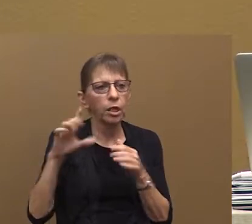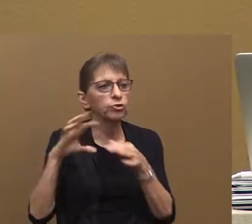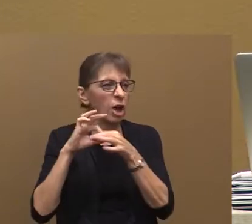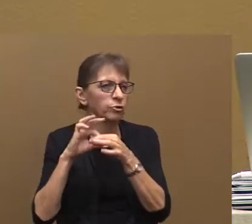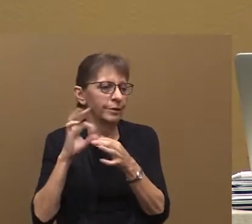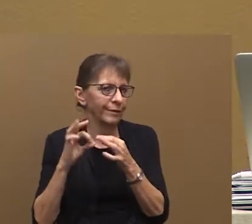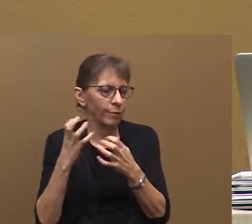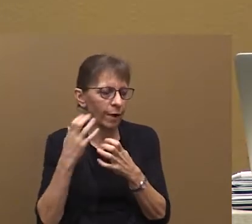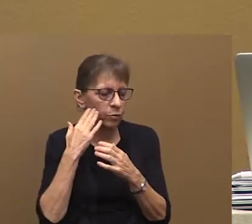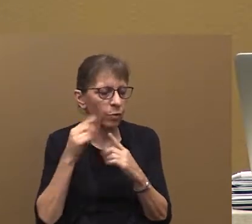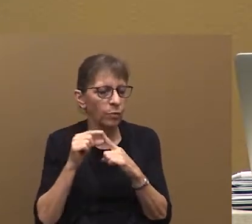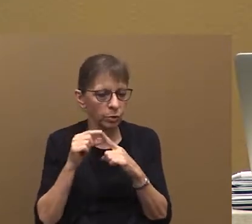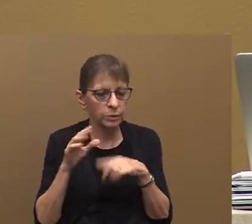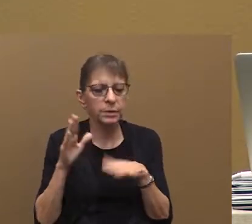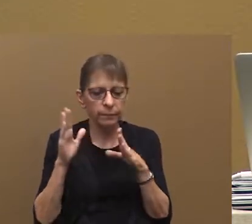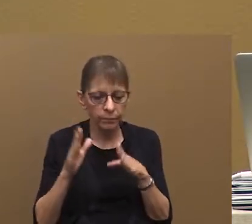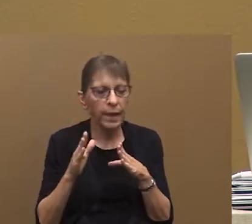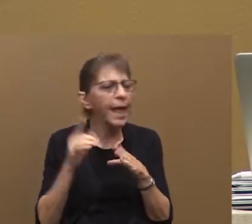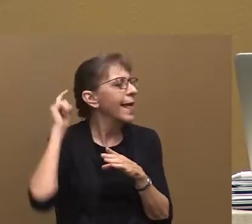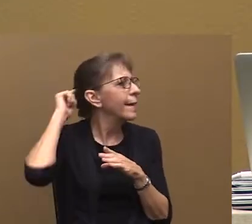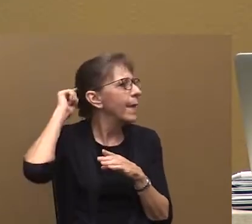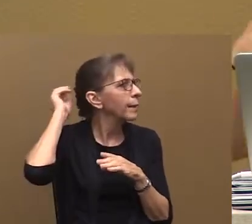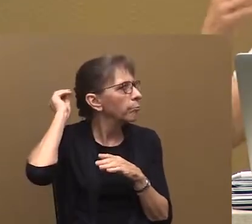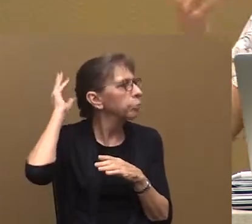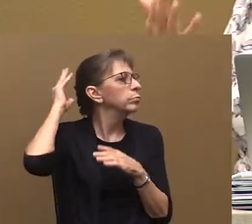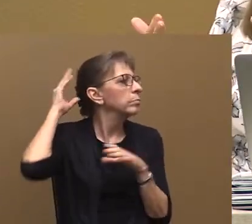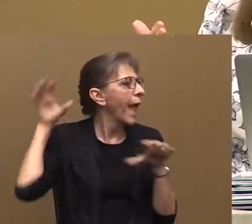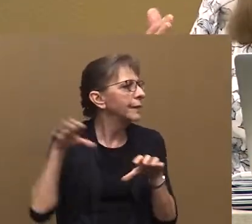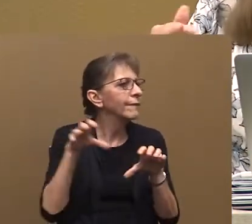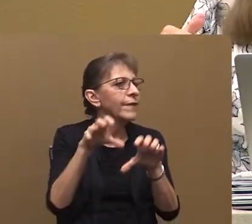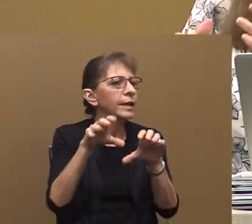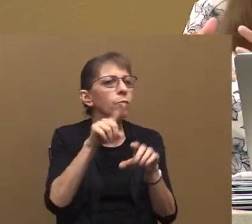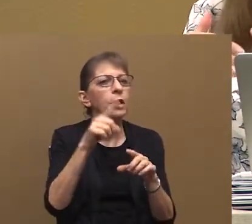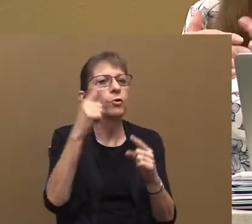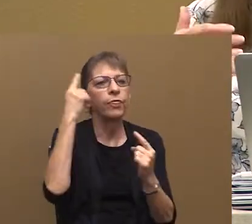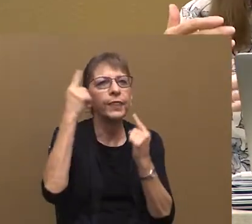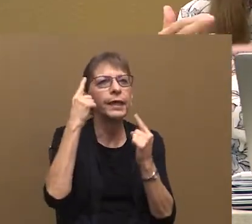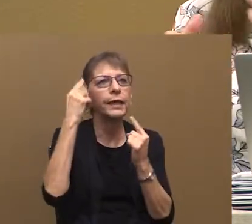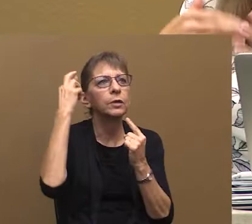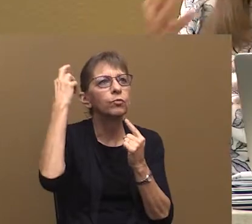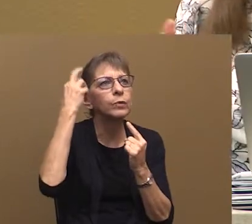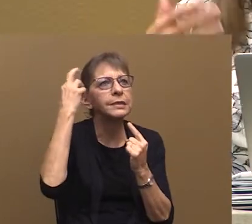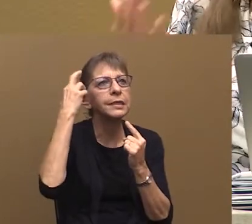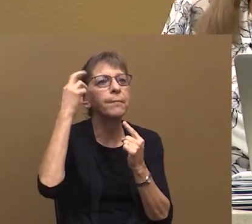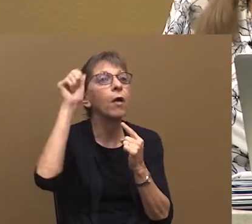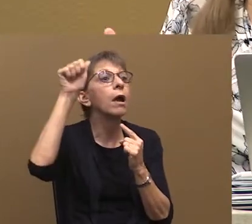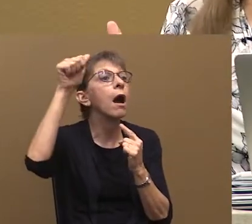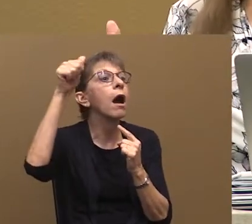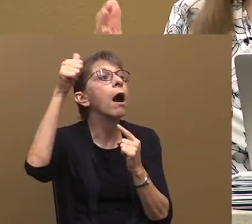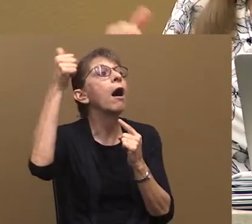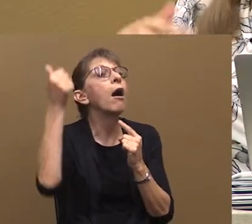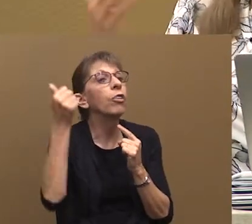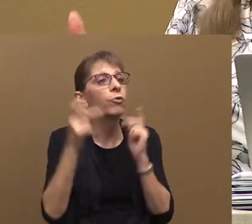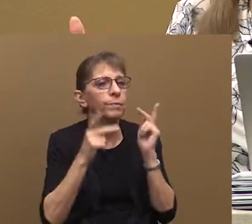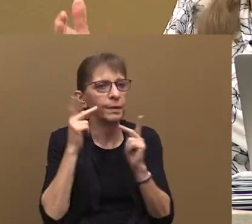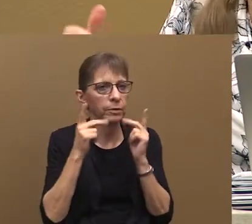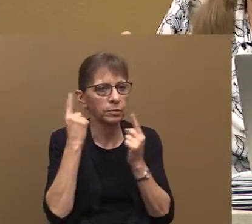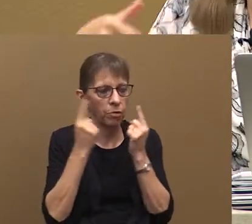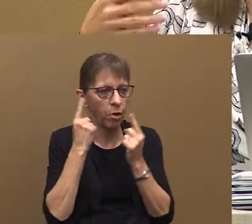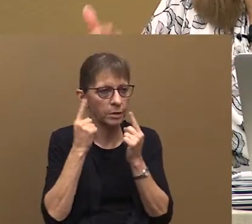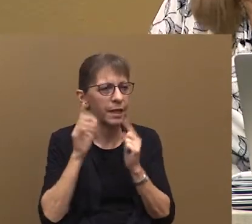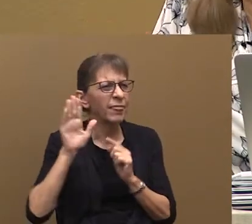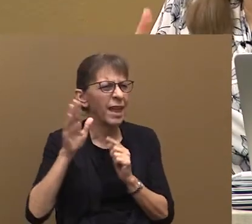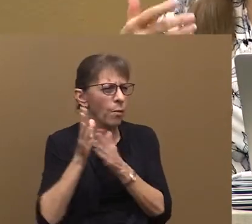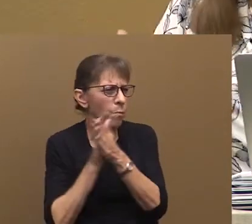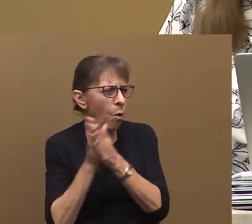And that gets activated when you're thinking or reasoning or about somebody else's state of